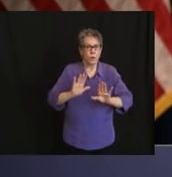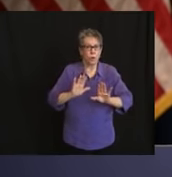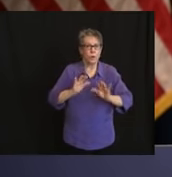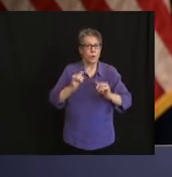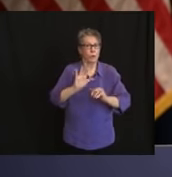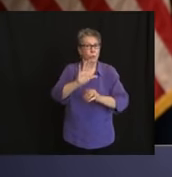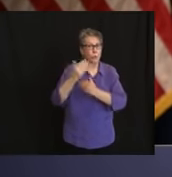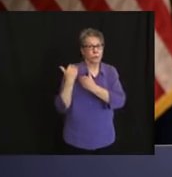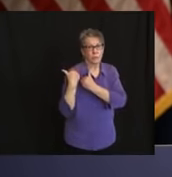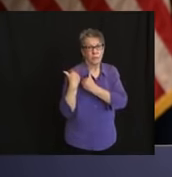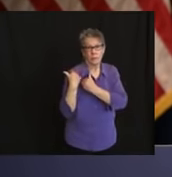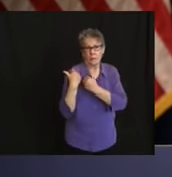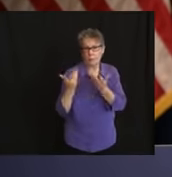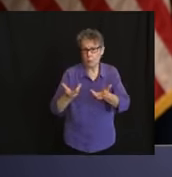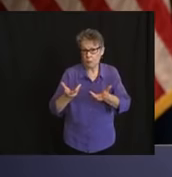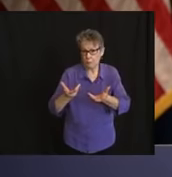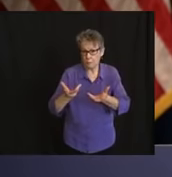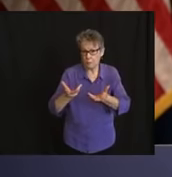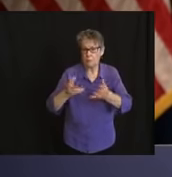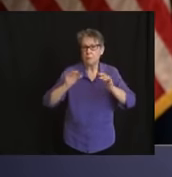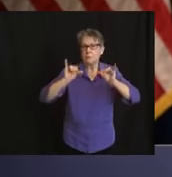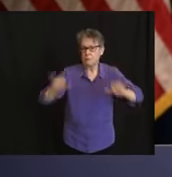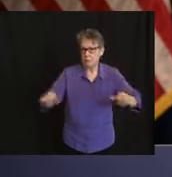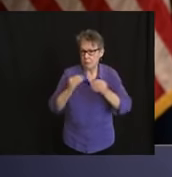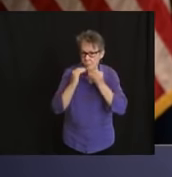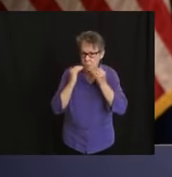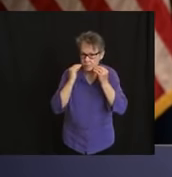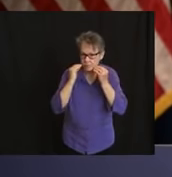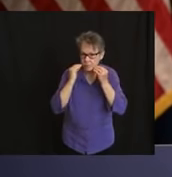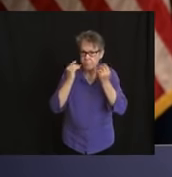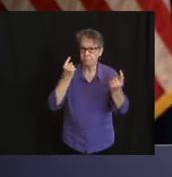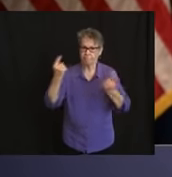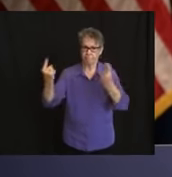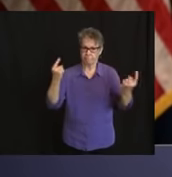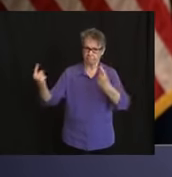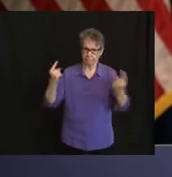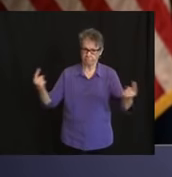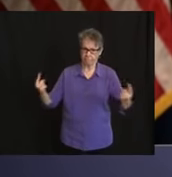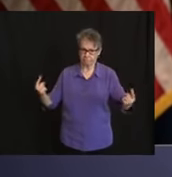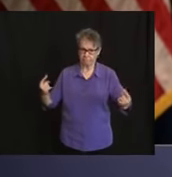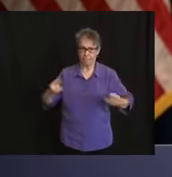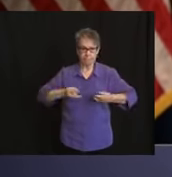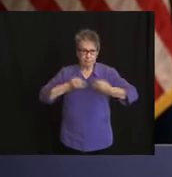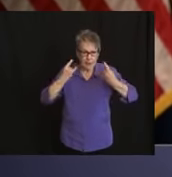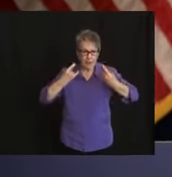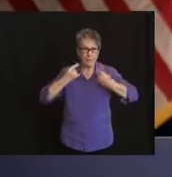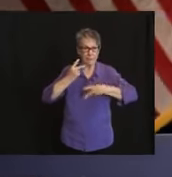stronger, as one New Jersey family like never before. God bless you all. Thank you. We'll see you tomorrow.